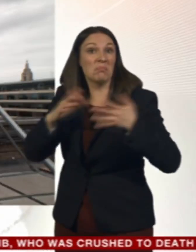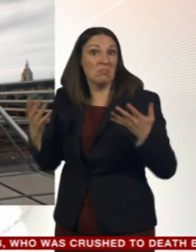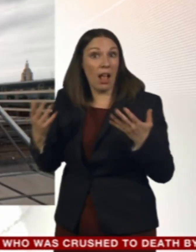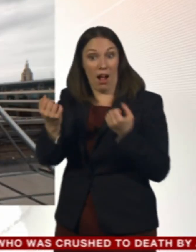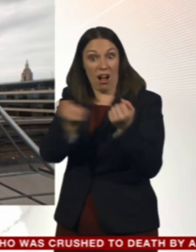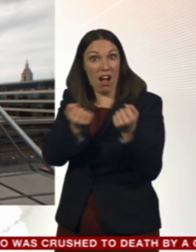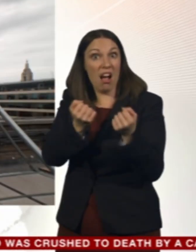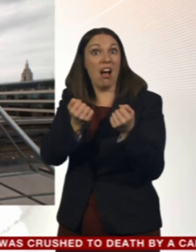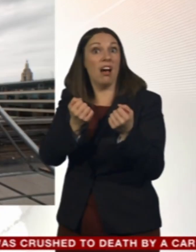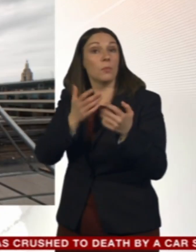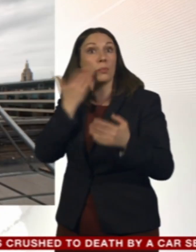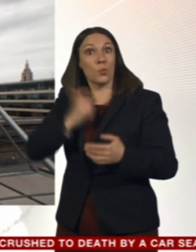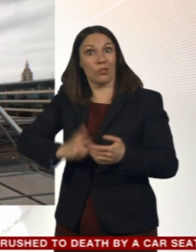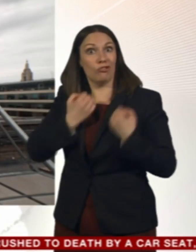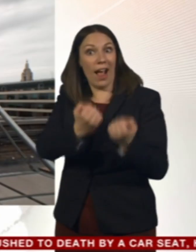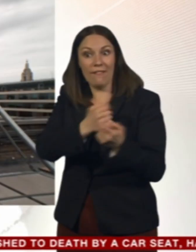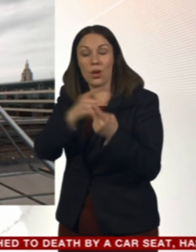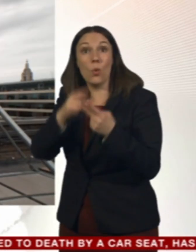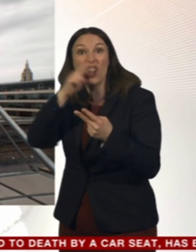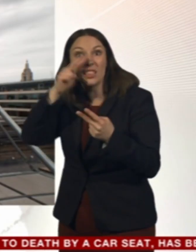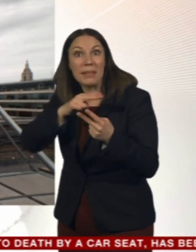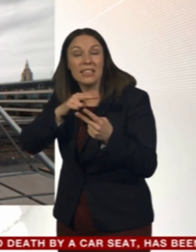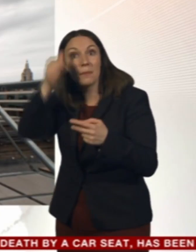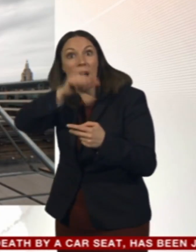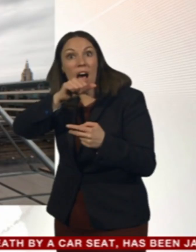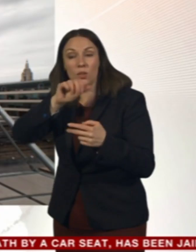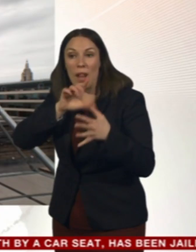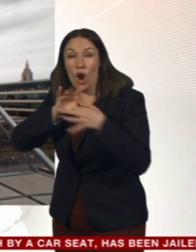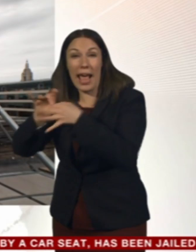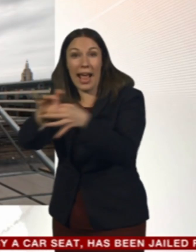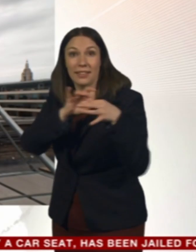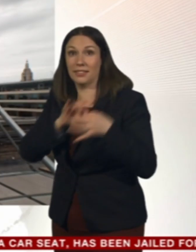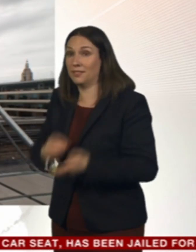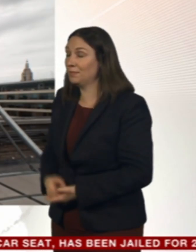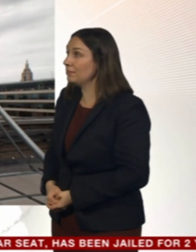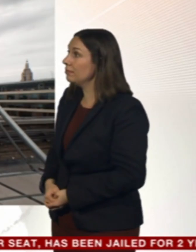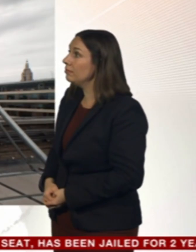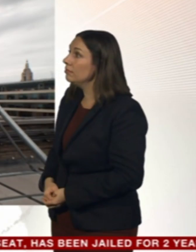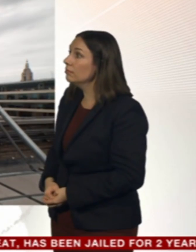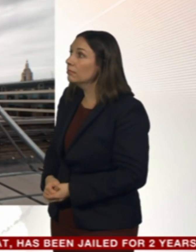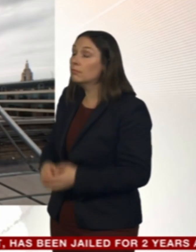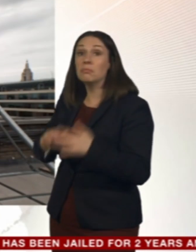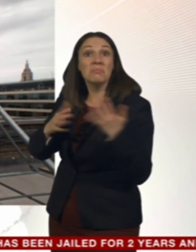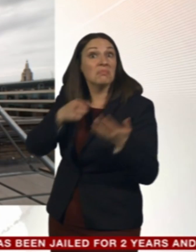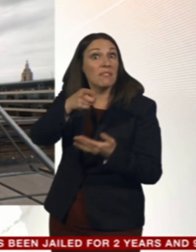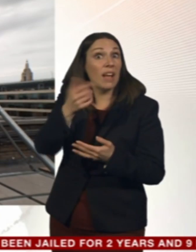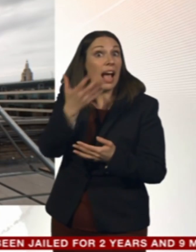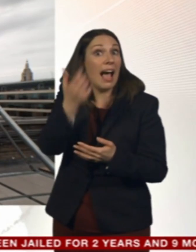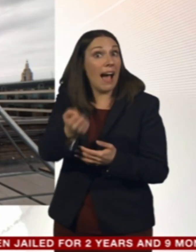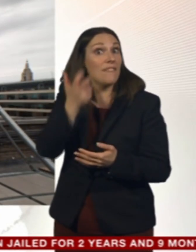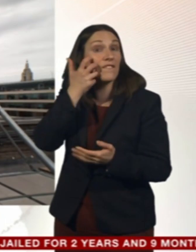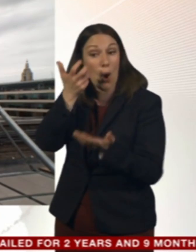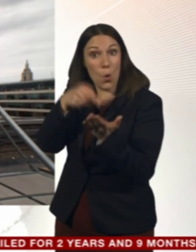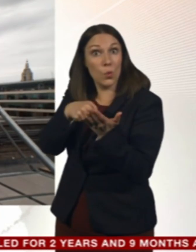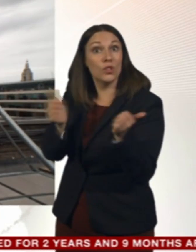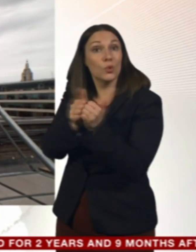The very few people who have one of these phones on launch day may find the 5G revolution gets off to a bit of a slow start, but at least the UK